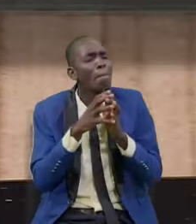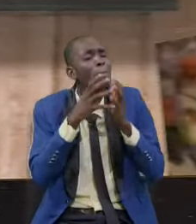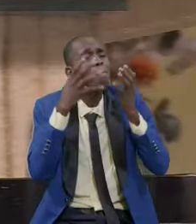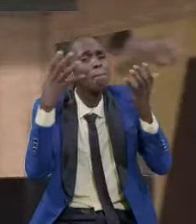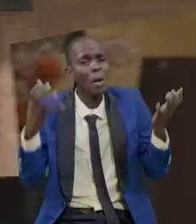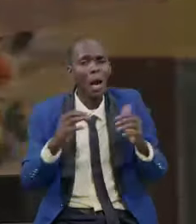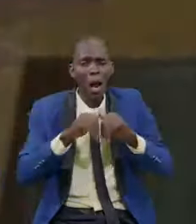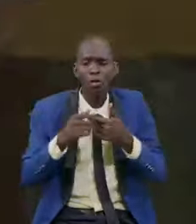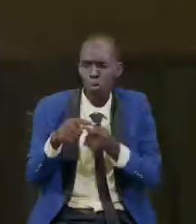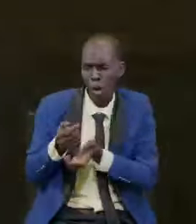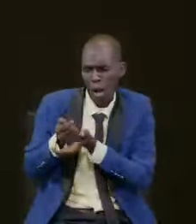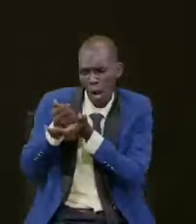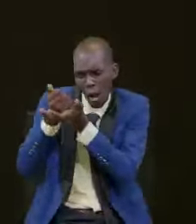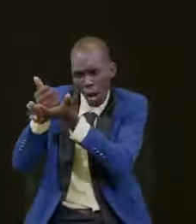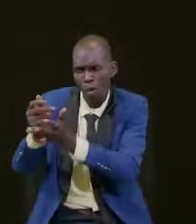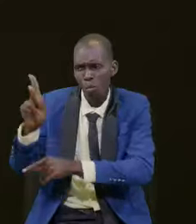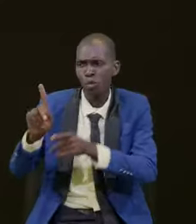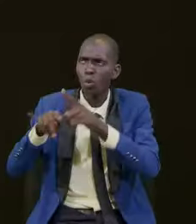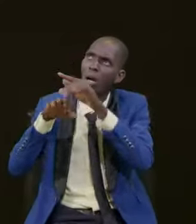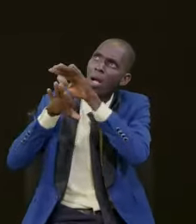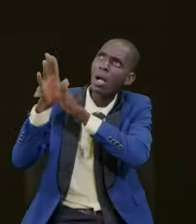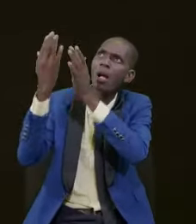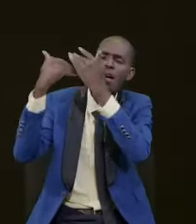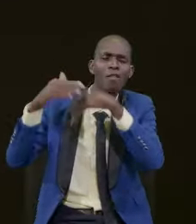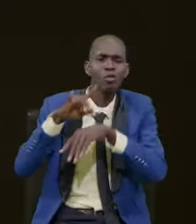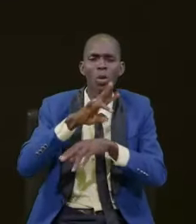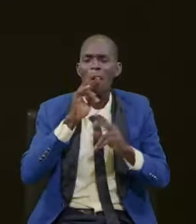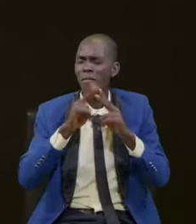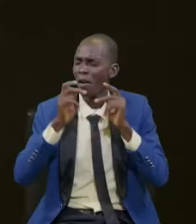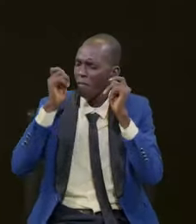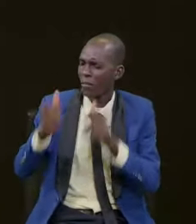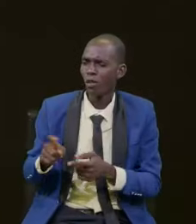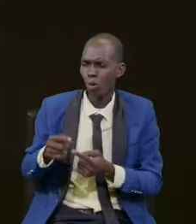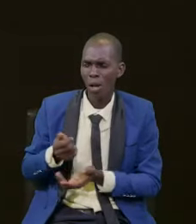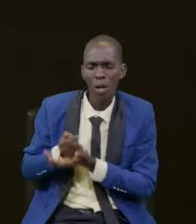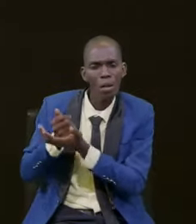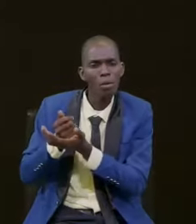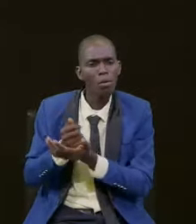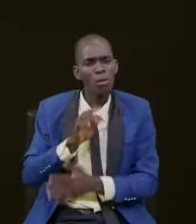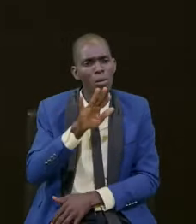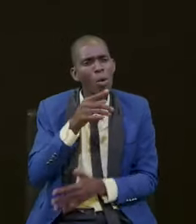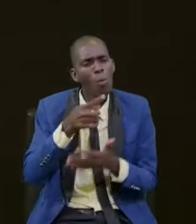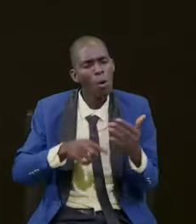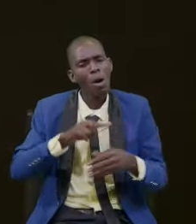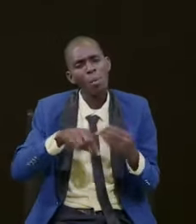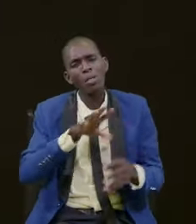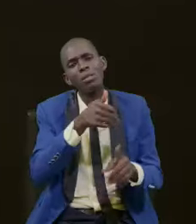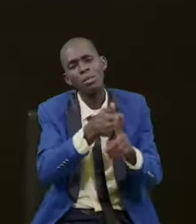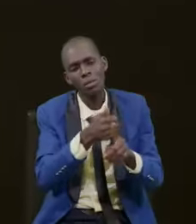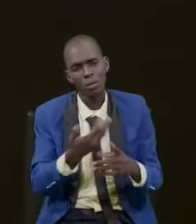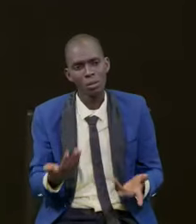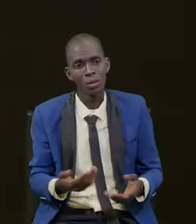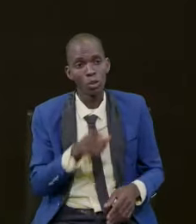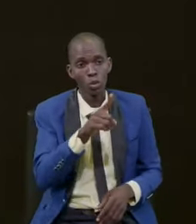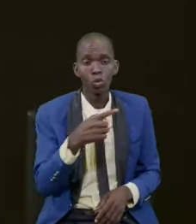get to heaven, and you're too quick, but you never think about yourself. That sayest a man